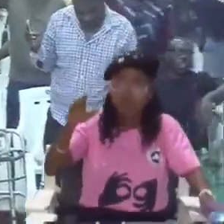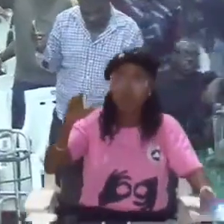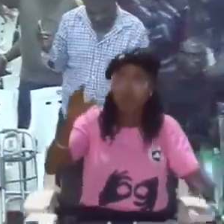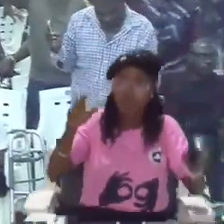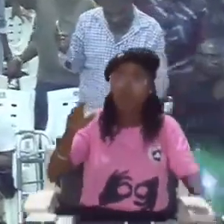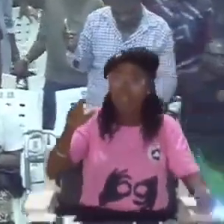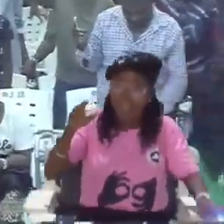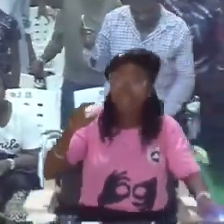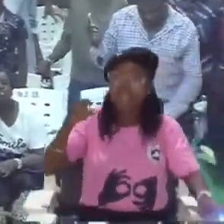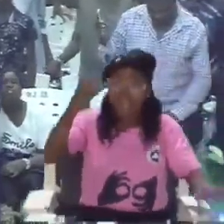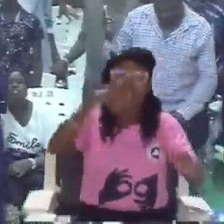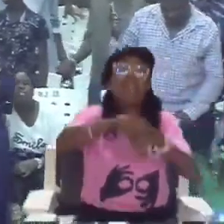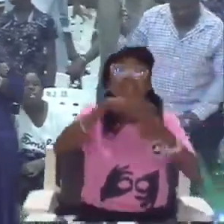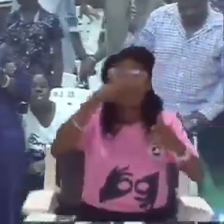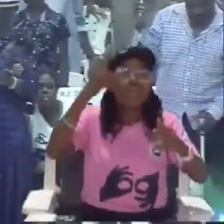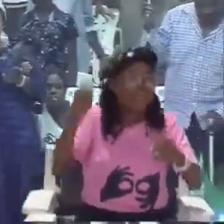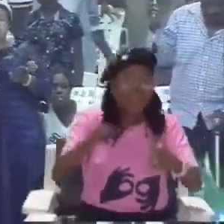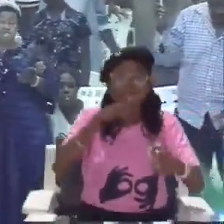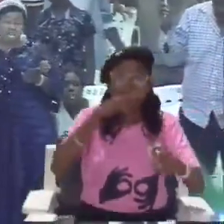In my churches, let there be